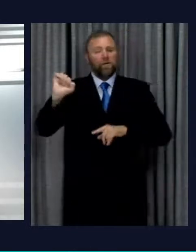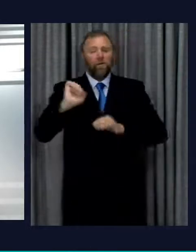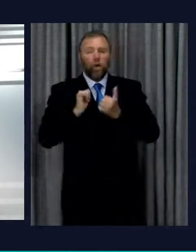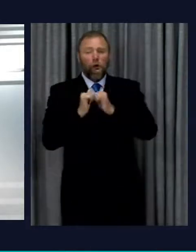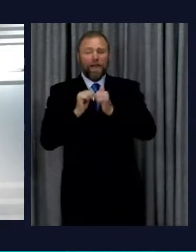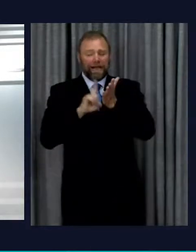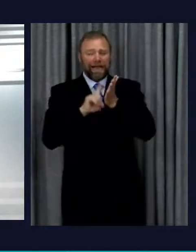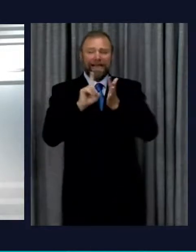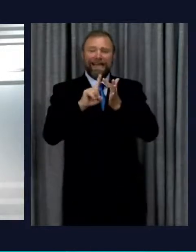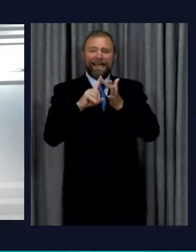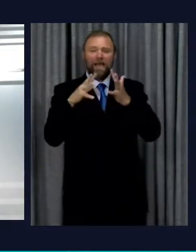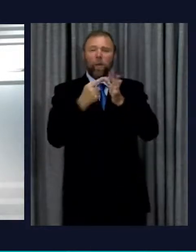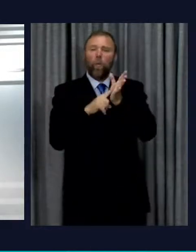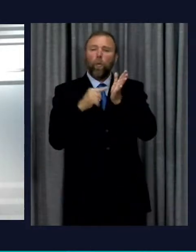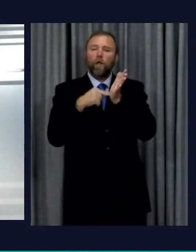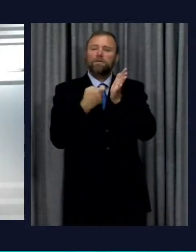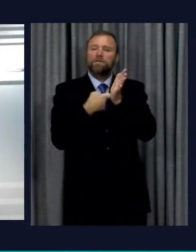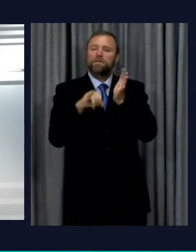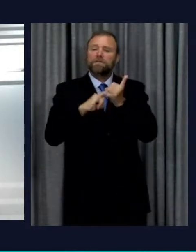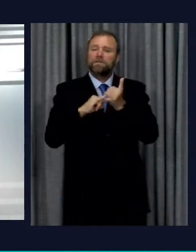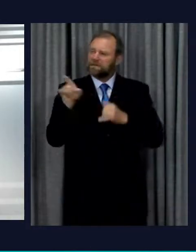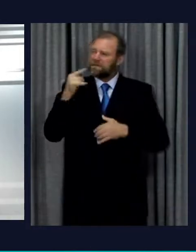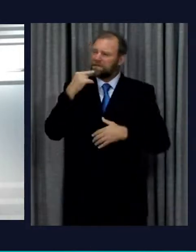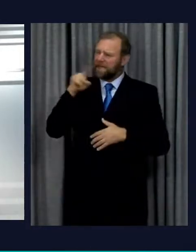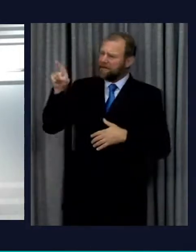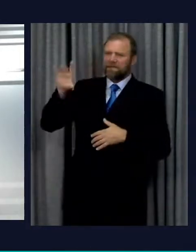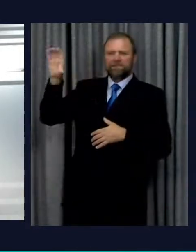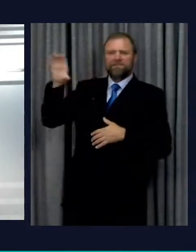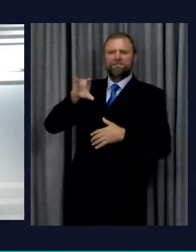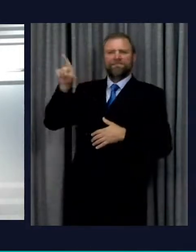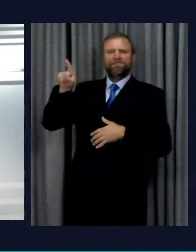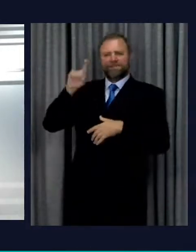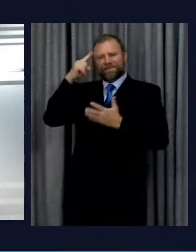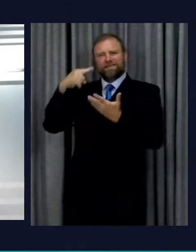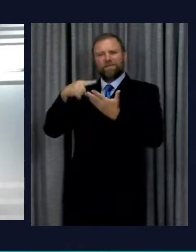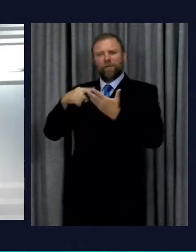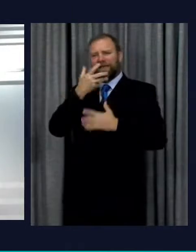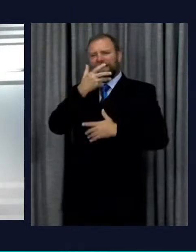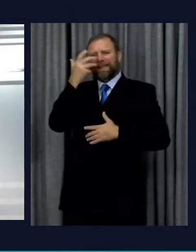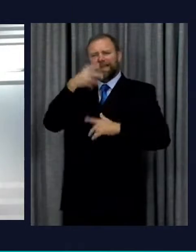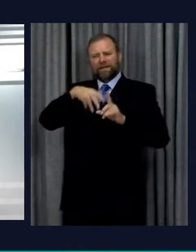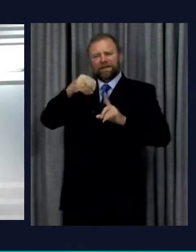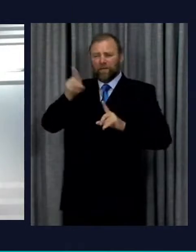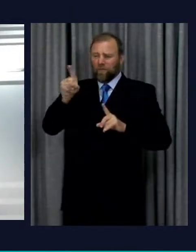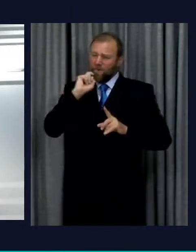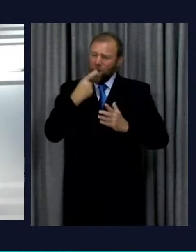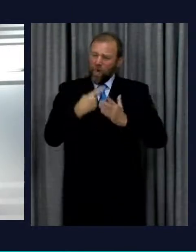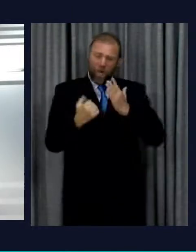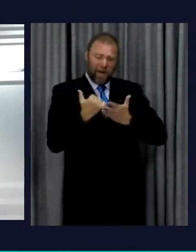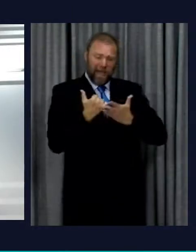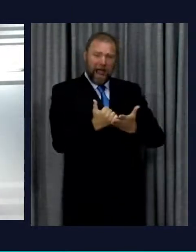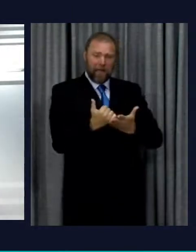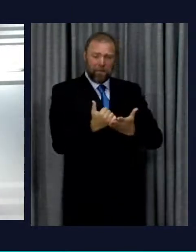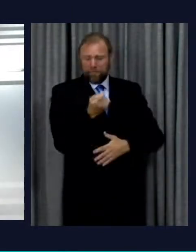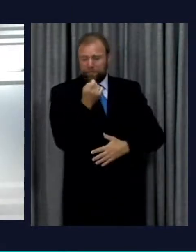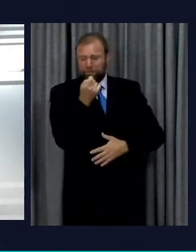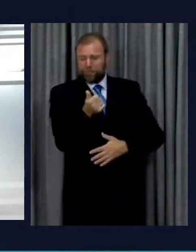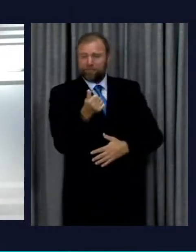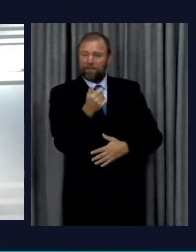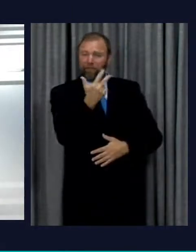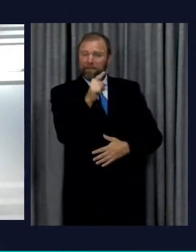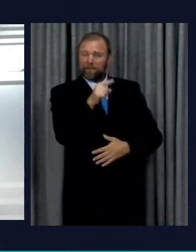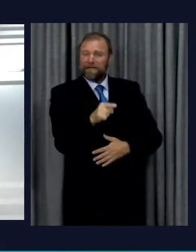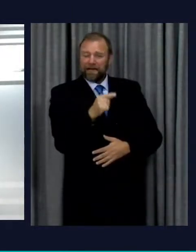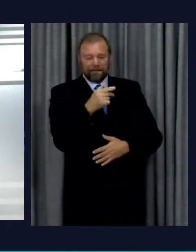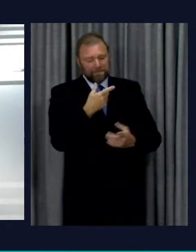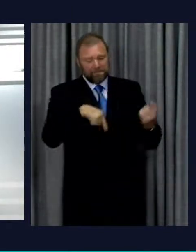help 0.3% of Welsh homes anyway. Is that the figure as you understand it today? And can you tell us what it means for the way